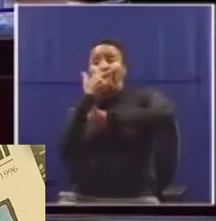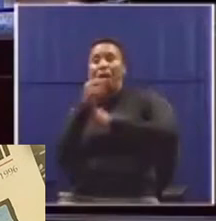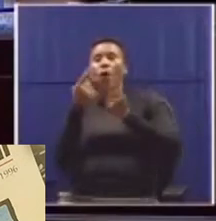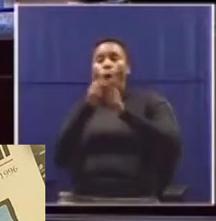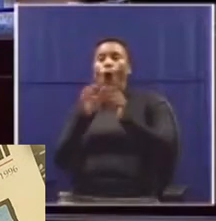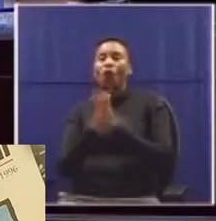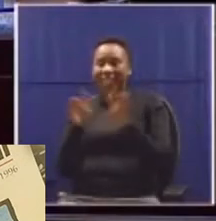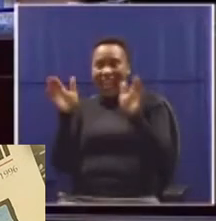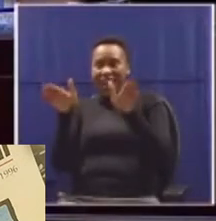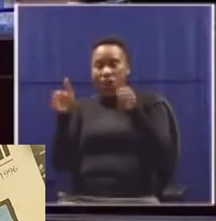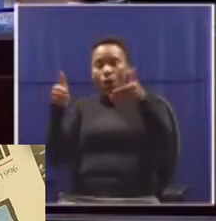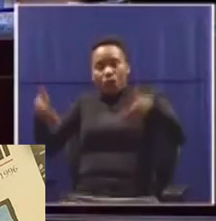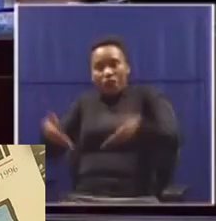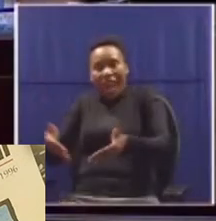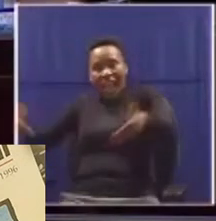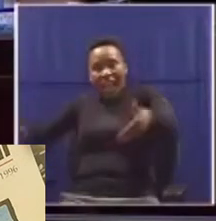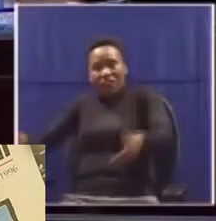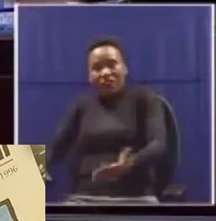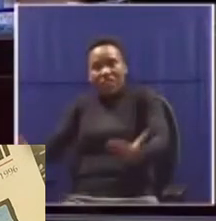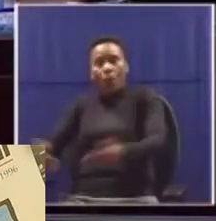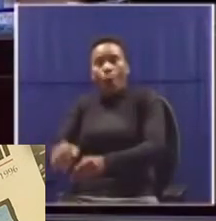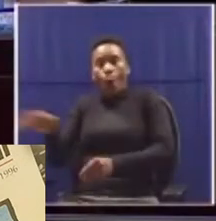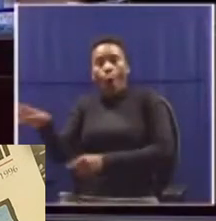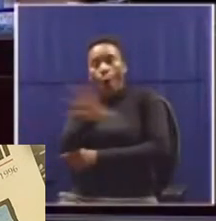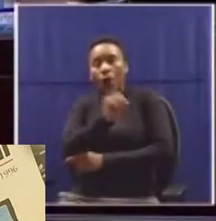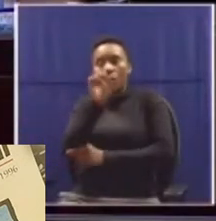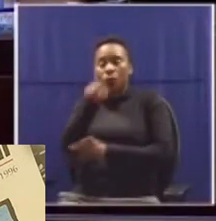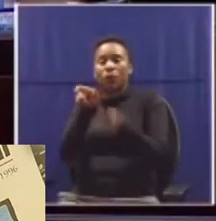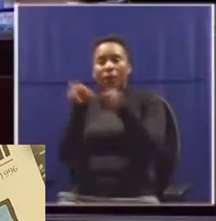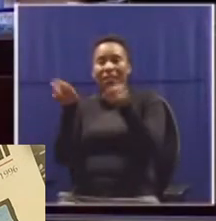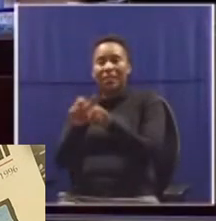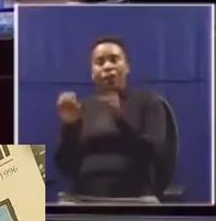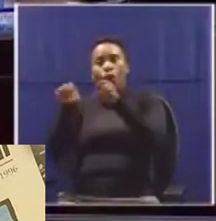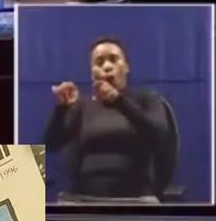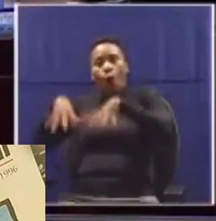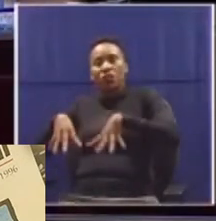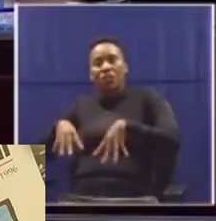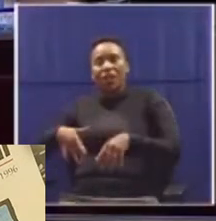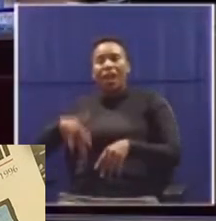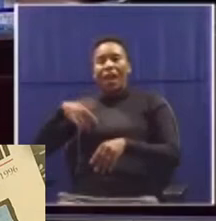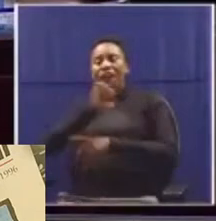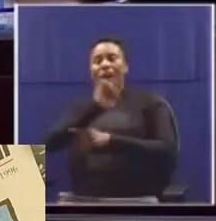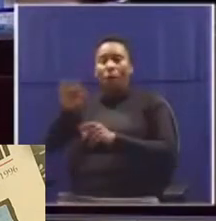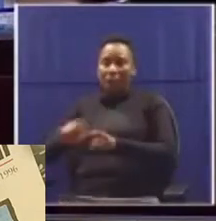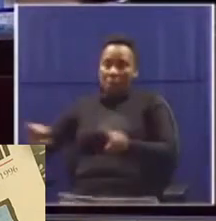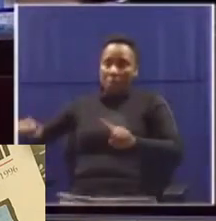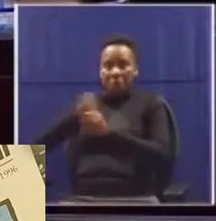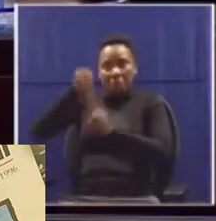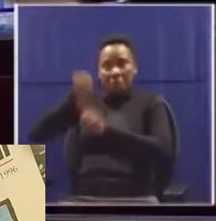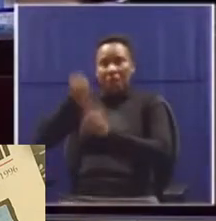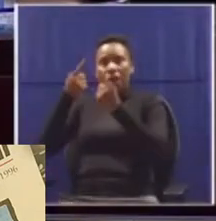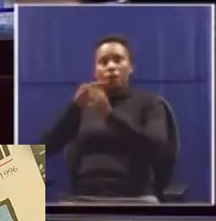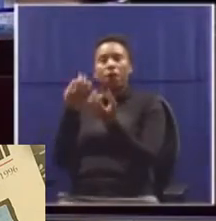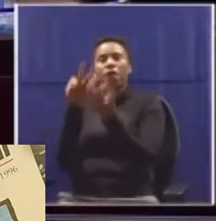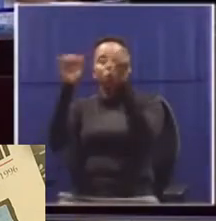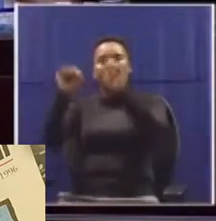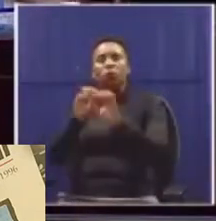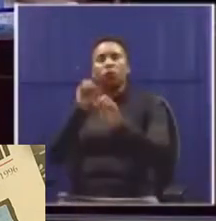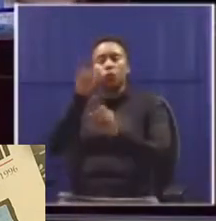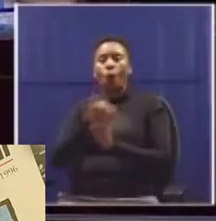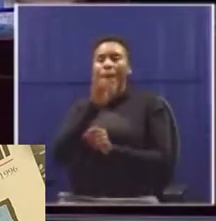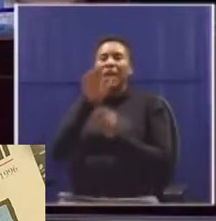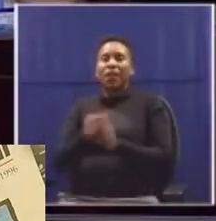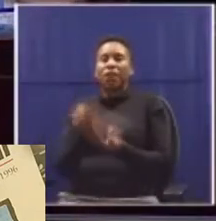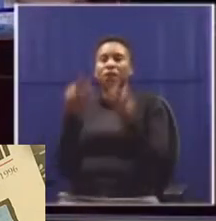graves of all those who lost their lives fighting for our democracy and so there is no freedom in